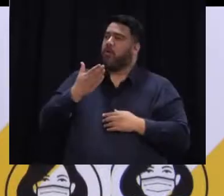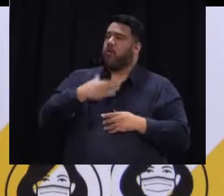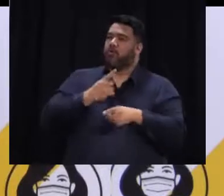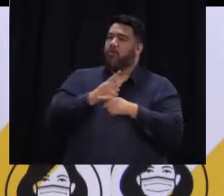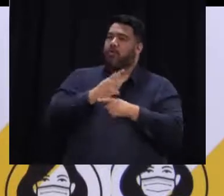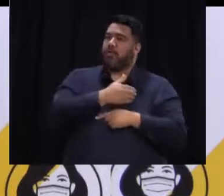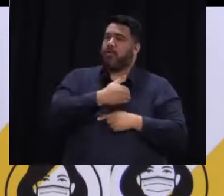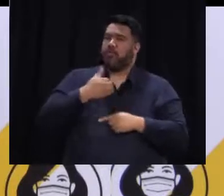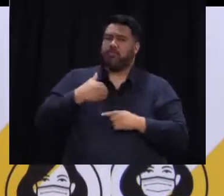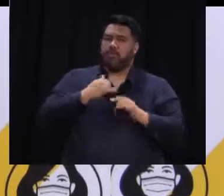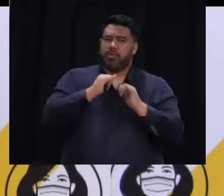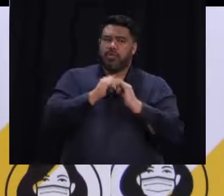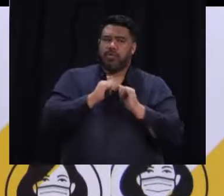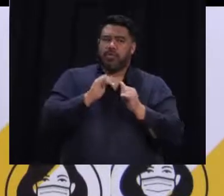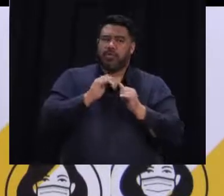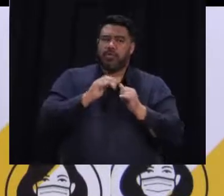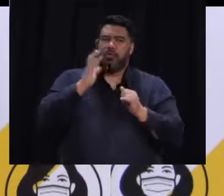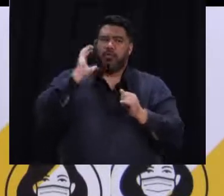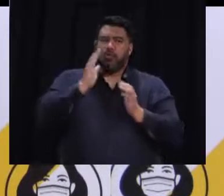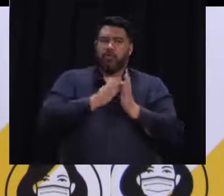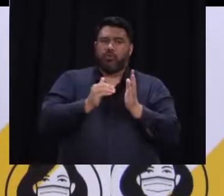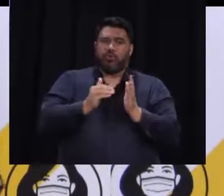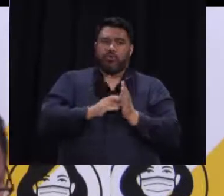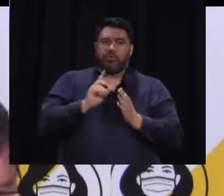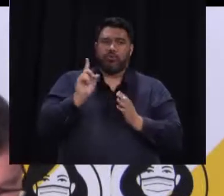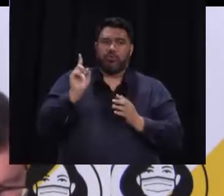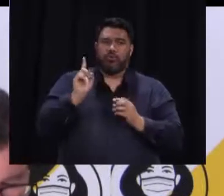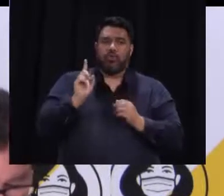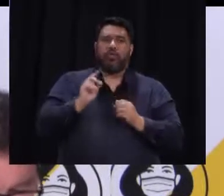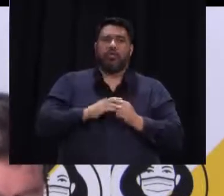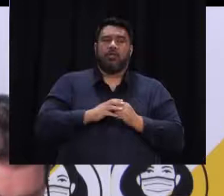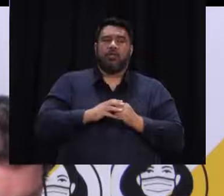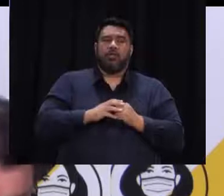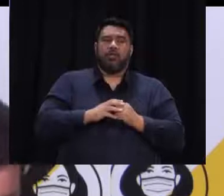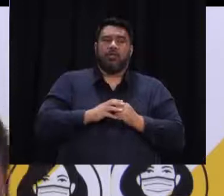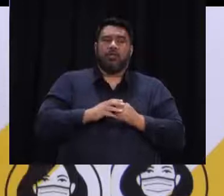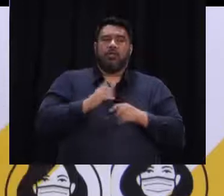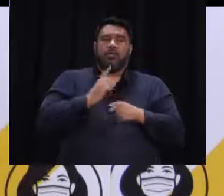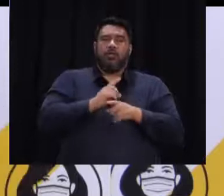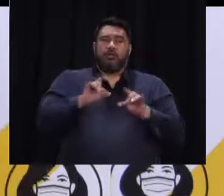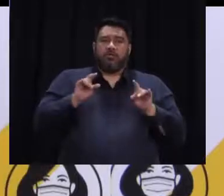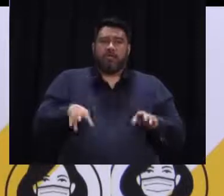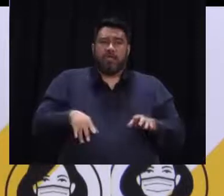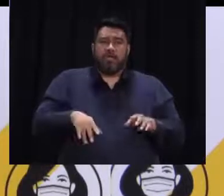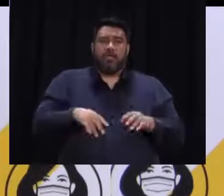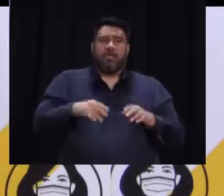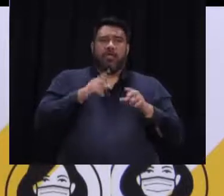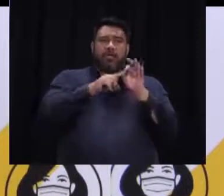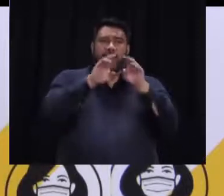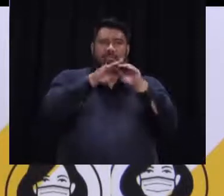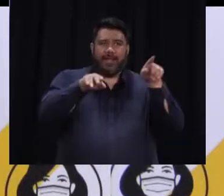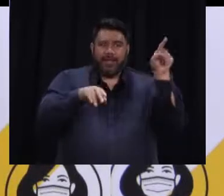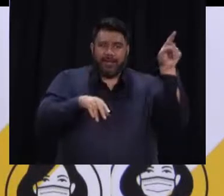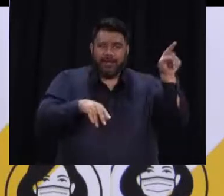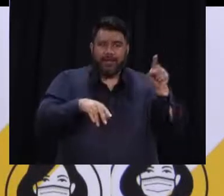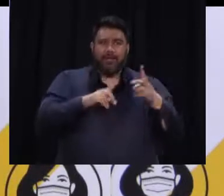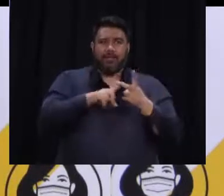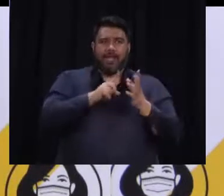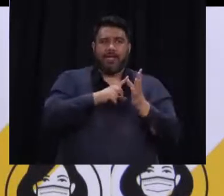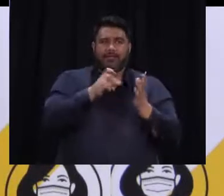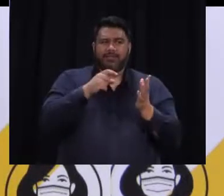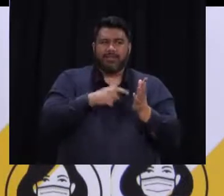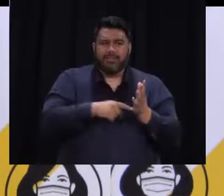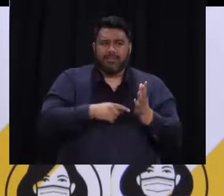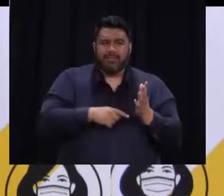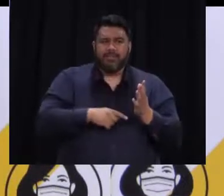with Rodney Jones, where he basically forecast 3 paths: the Queensland of squashing, the ACT of maintaining, or the Victoria New South Wales path of getting